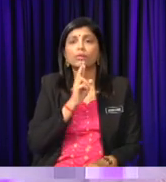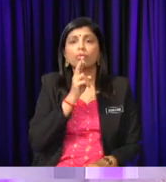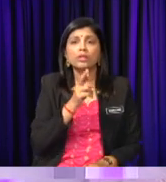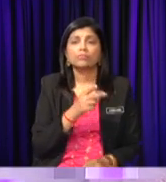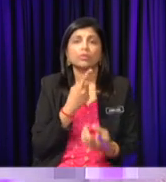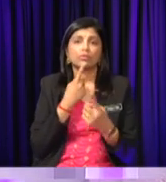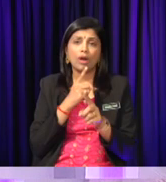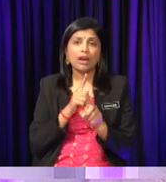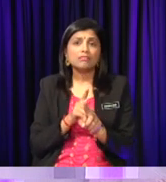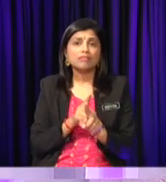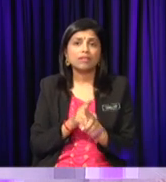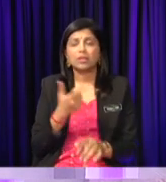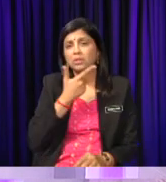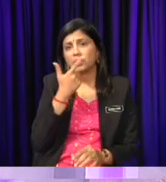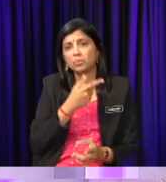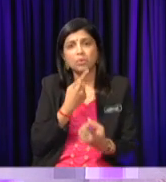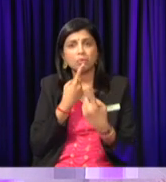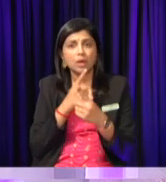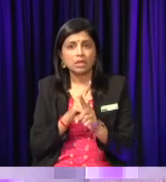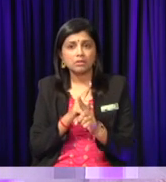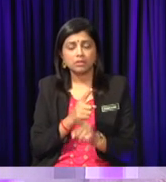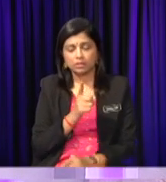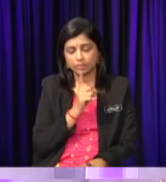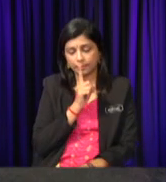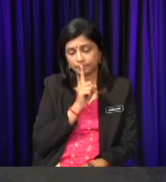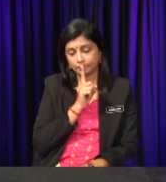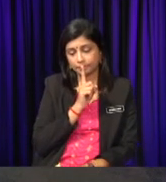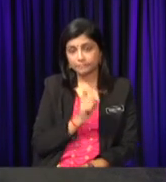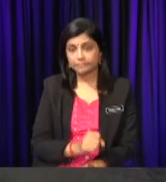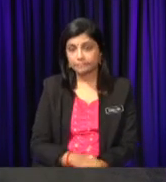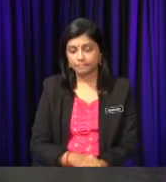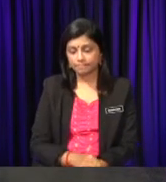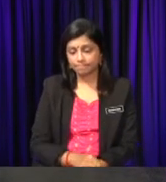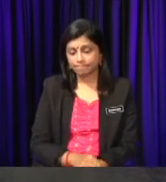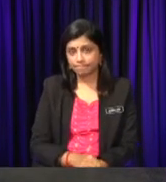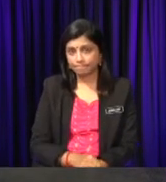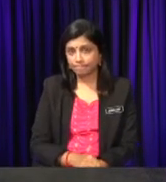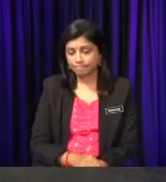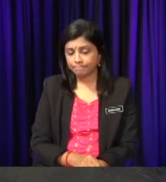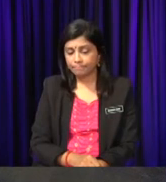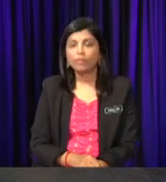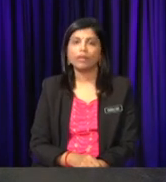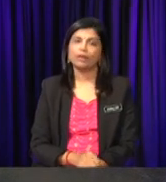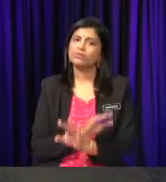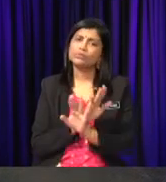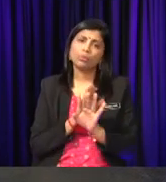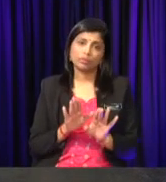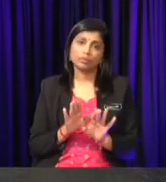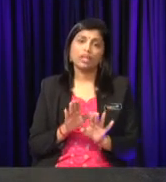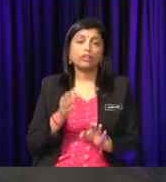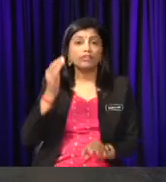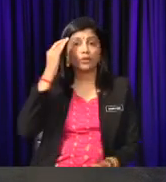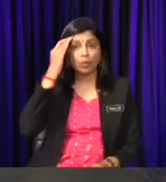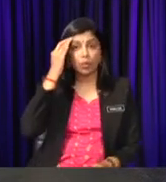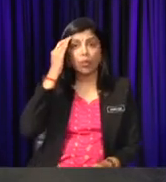all. And for me, that is such a shame because it's 25% from 100%. Right. Okay? So ladies and